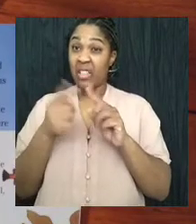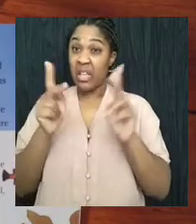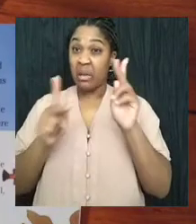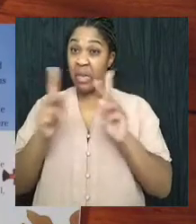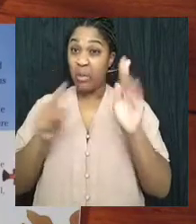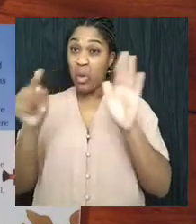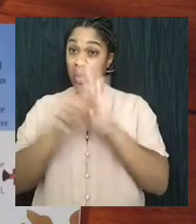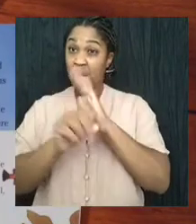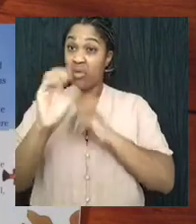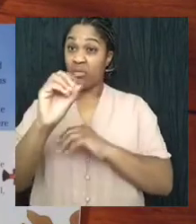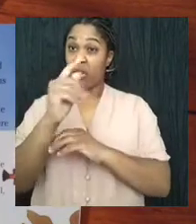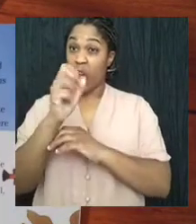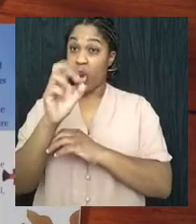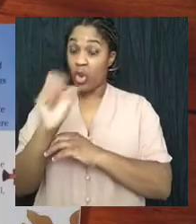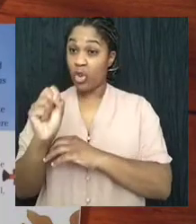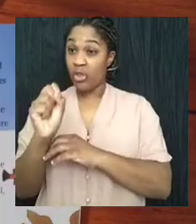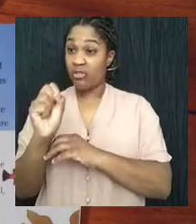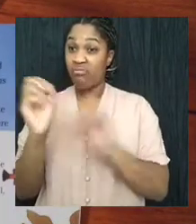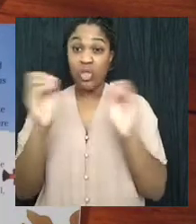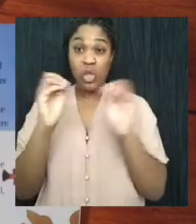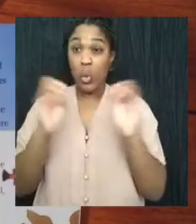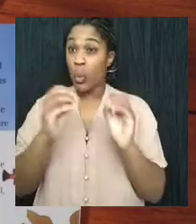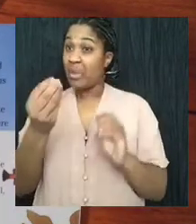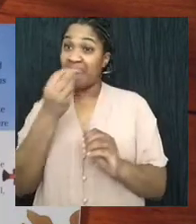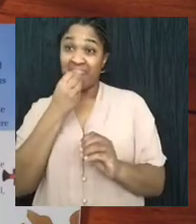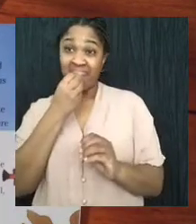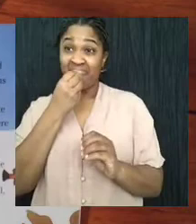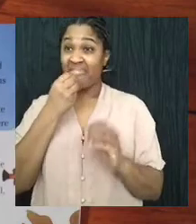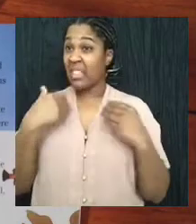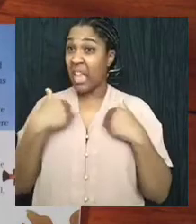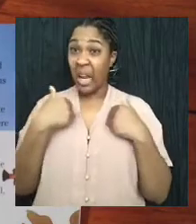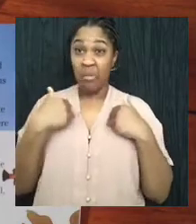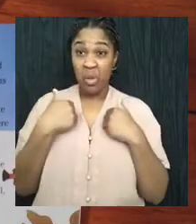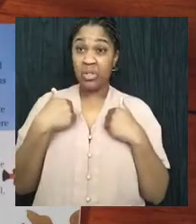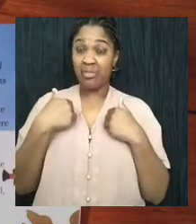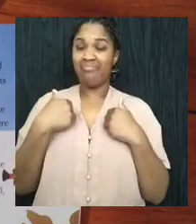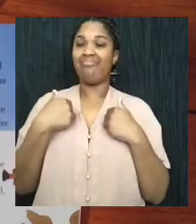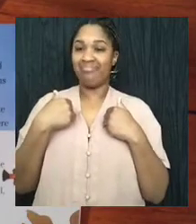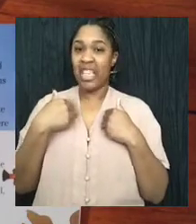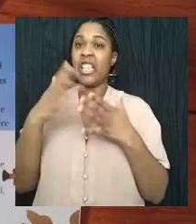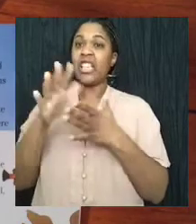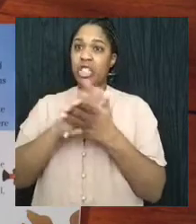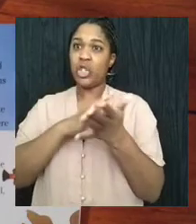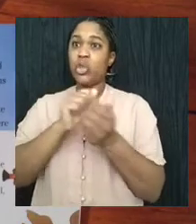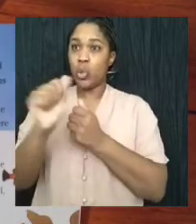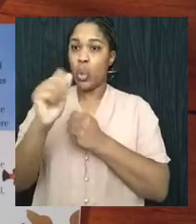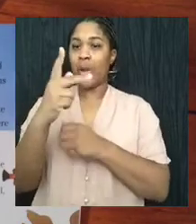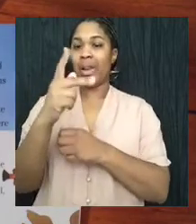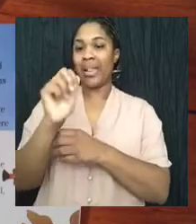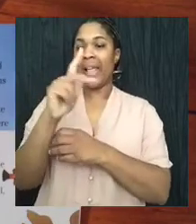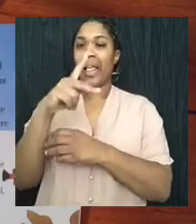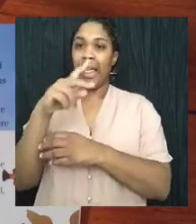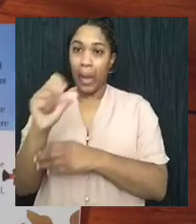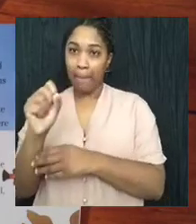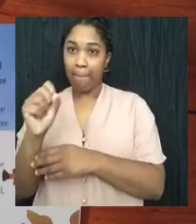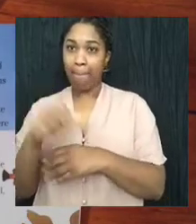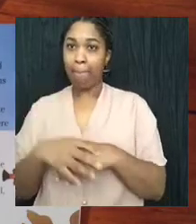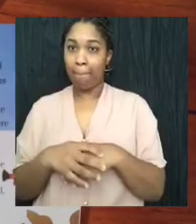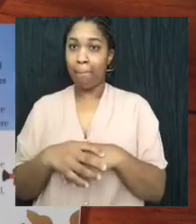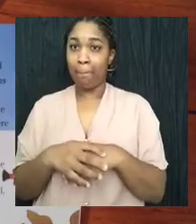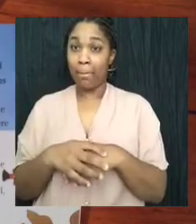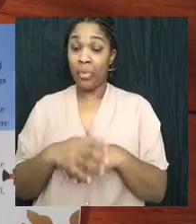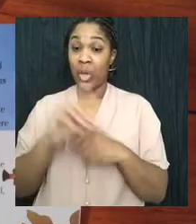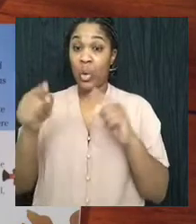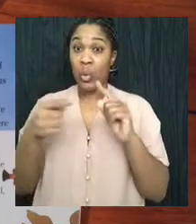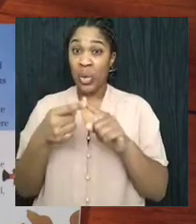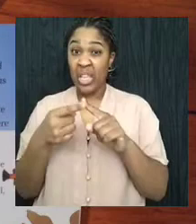was no one to eat the urchins. The urchins destroyed the kelp beds. Once the